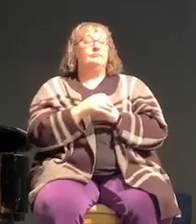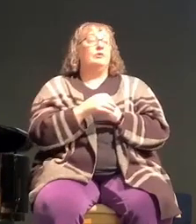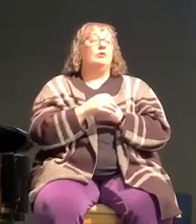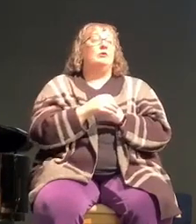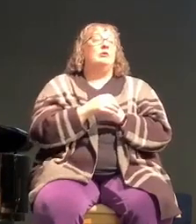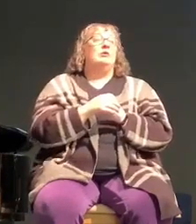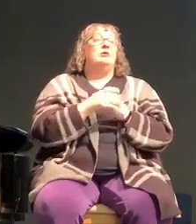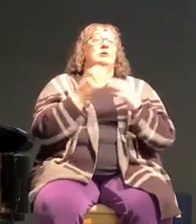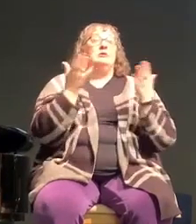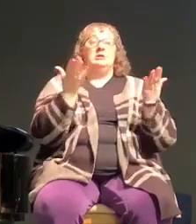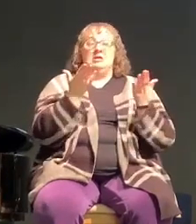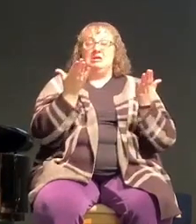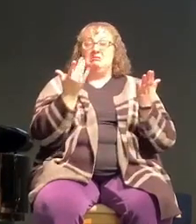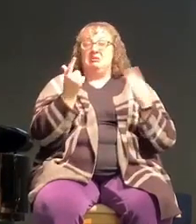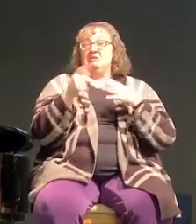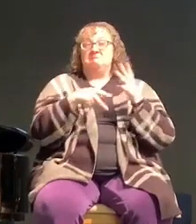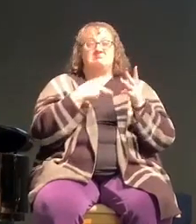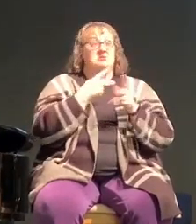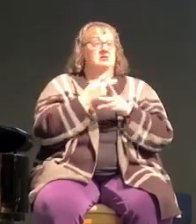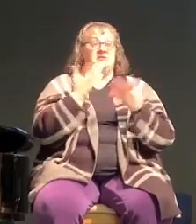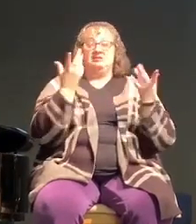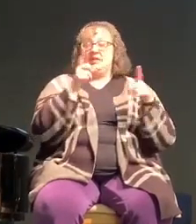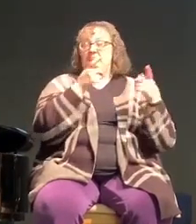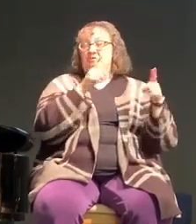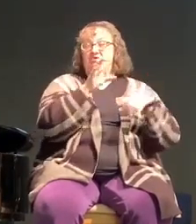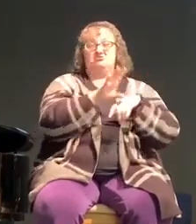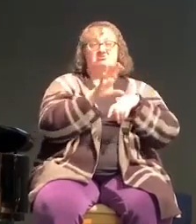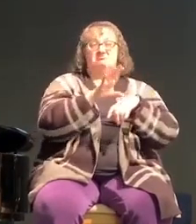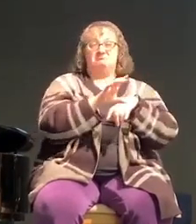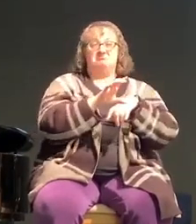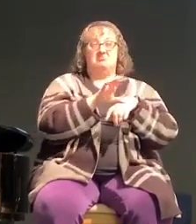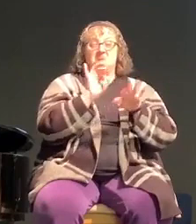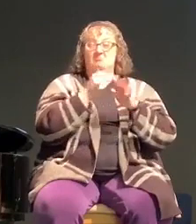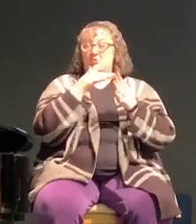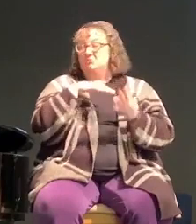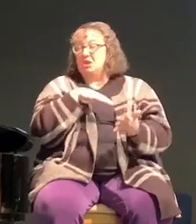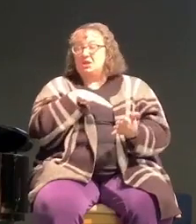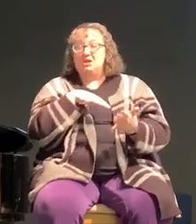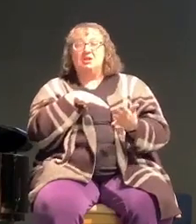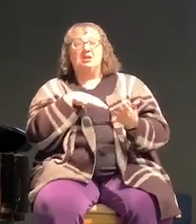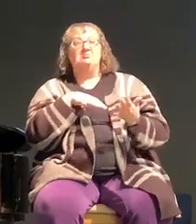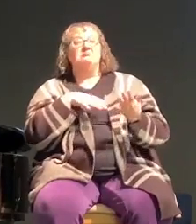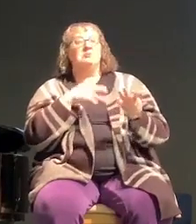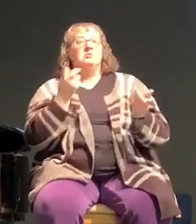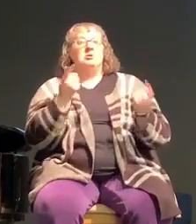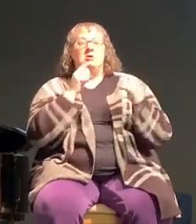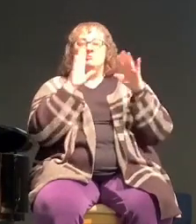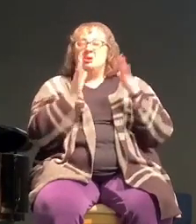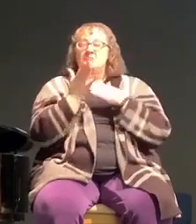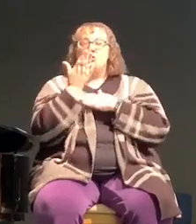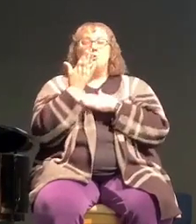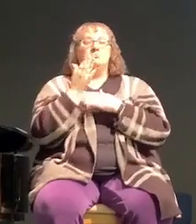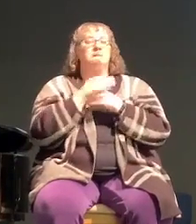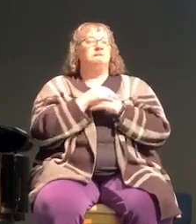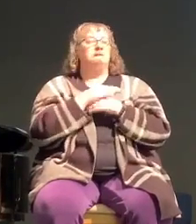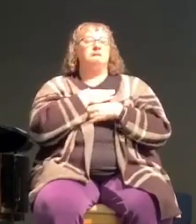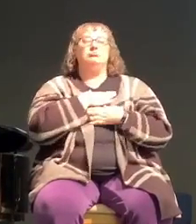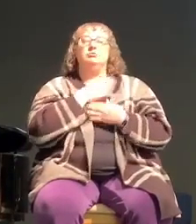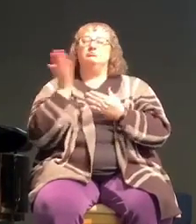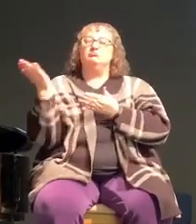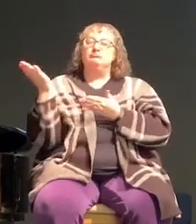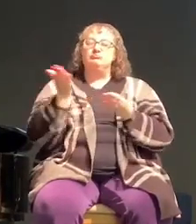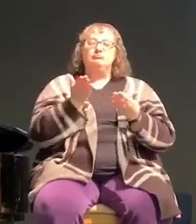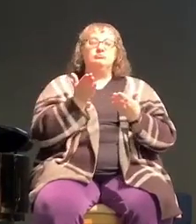here for any type of thing that's happening at the church here, if you have a Bible study you go to or you just come on Sunday mornings, please go ahead and bring